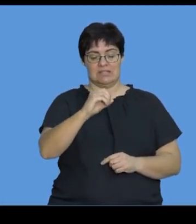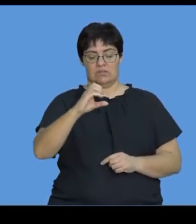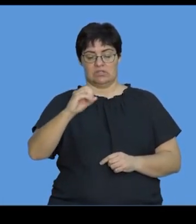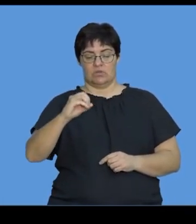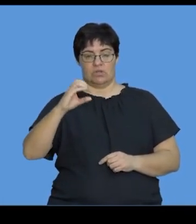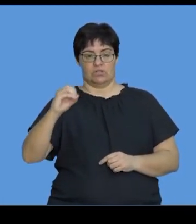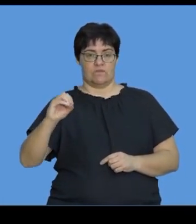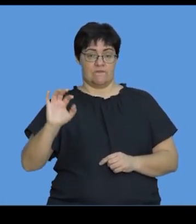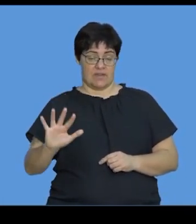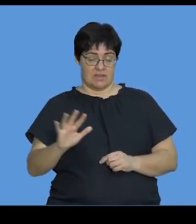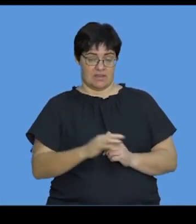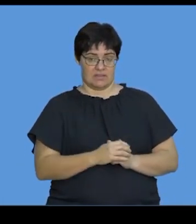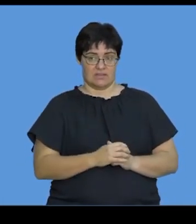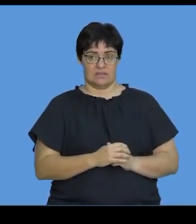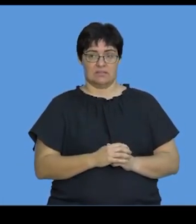by